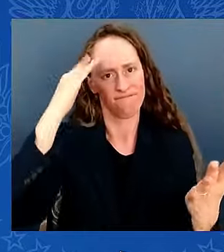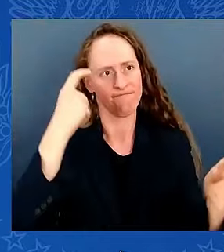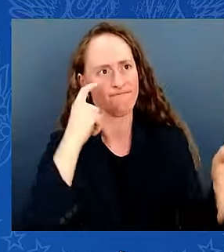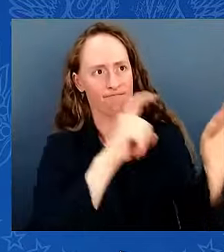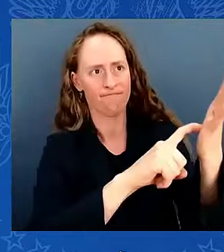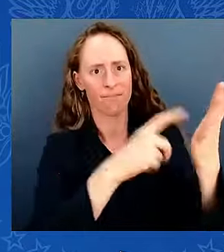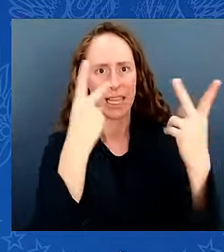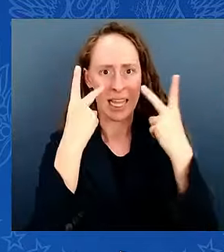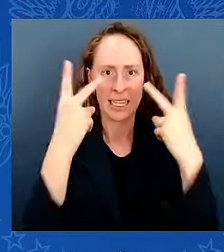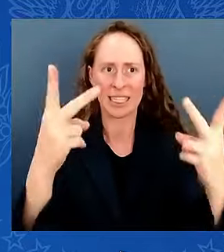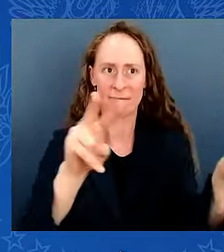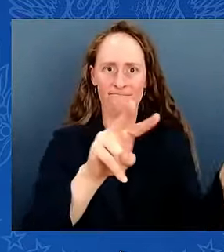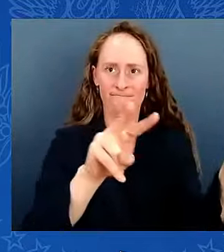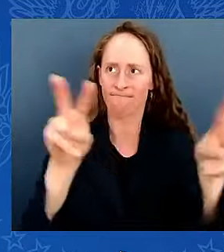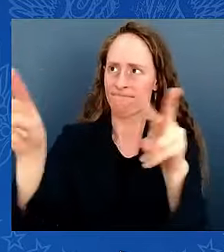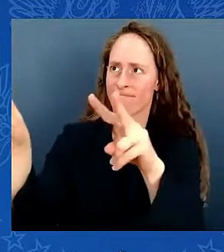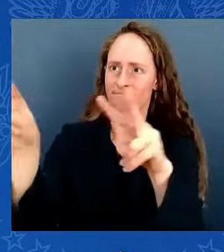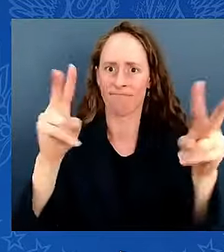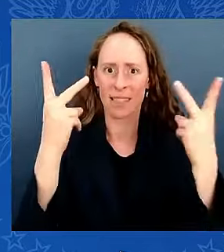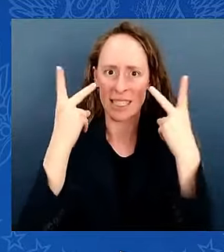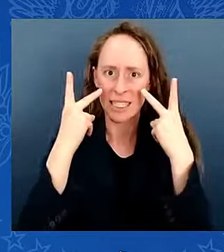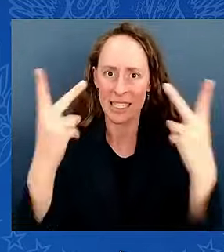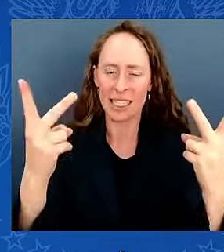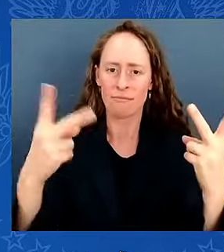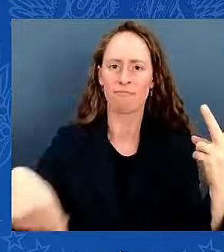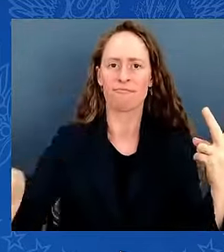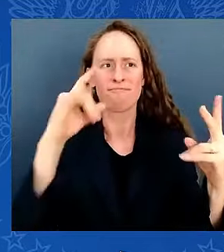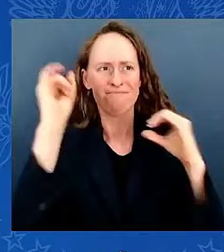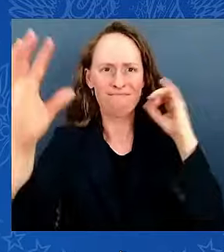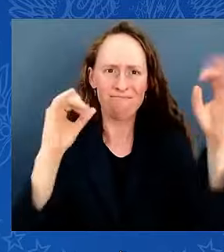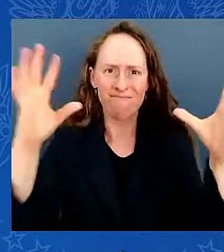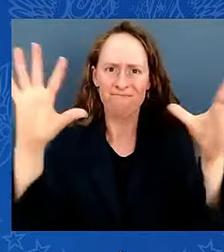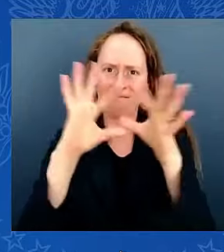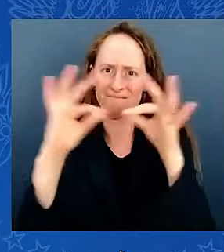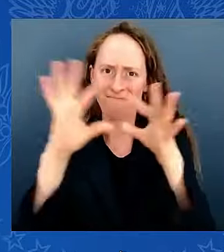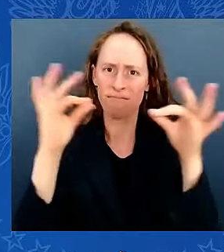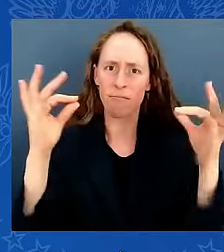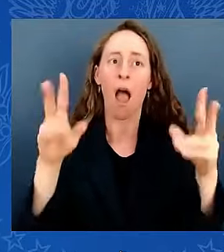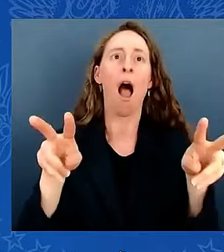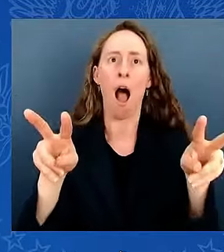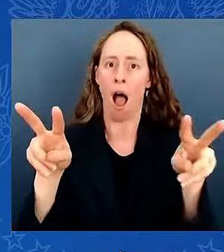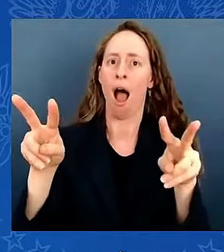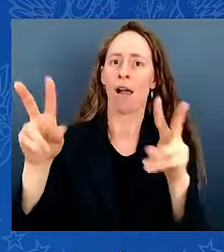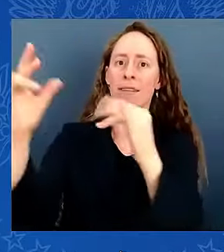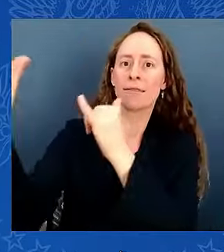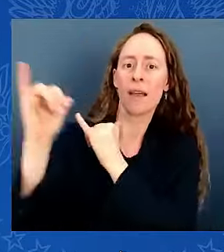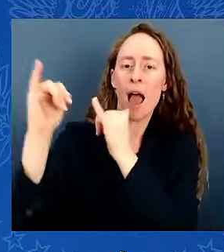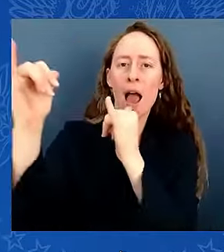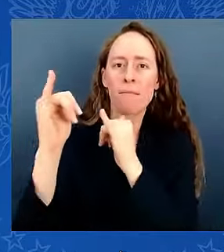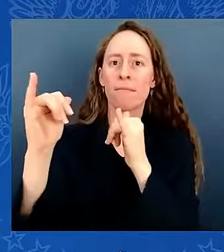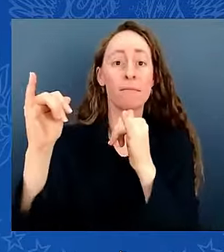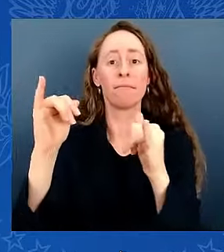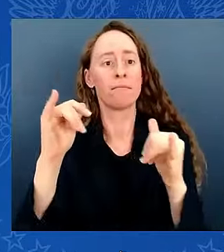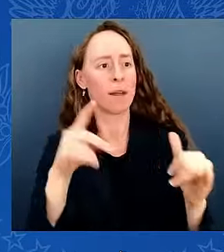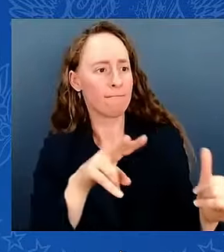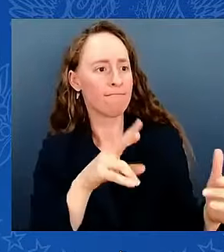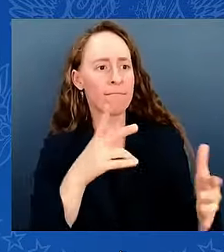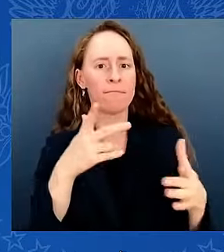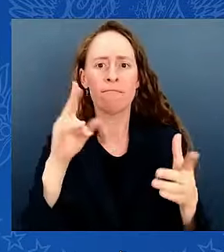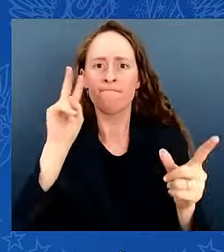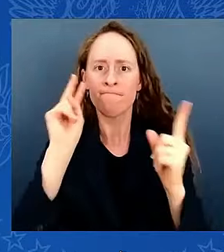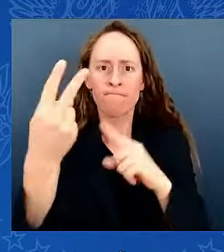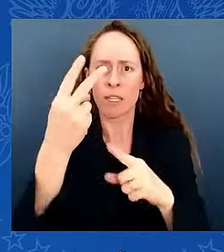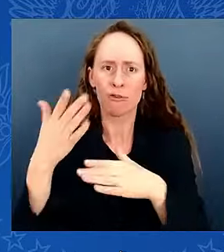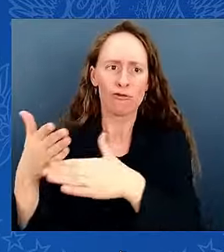him. Our perspectives matter to him, and our success and our